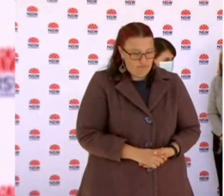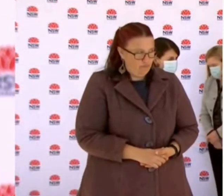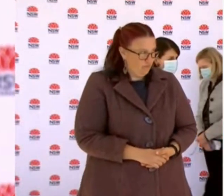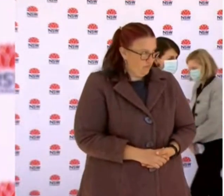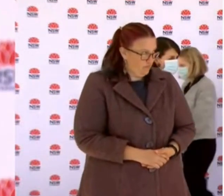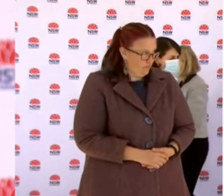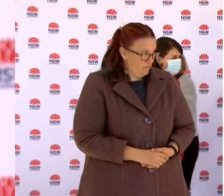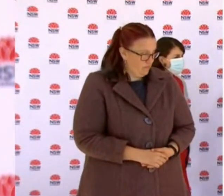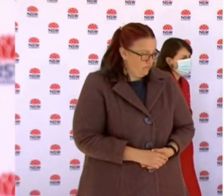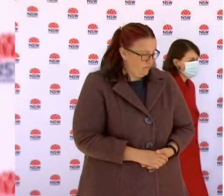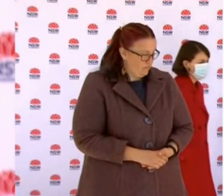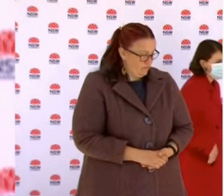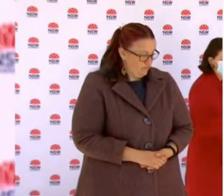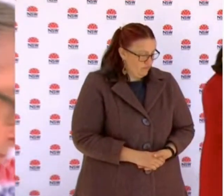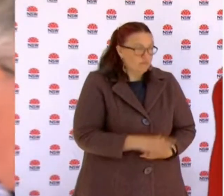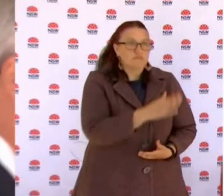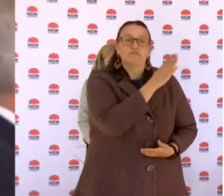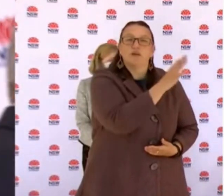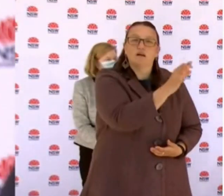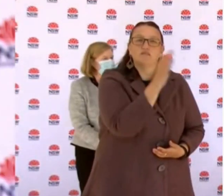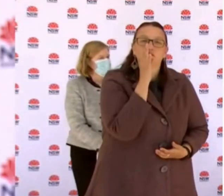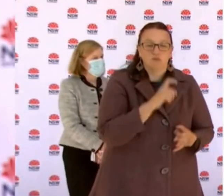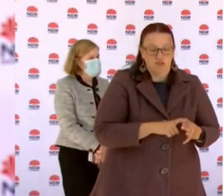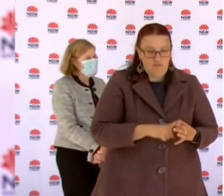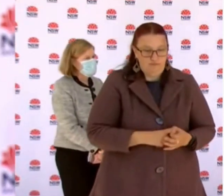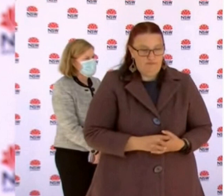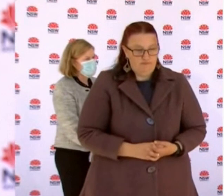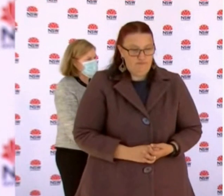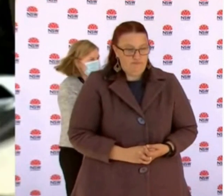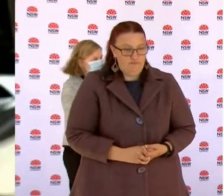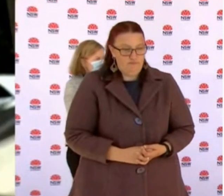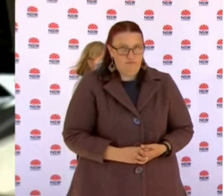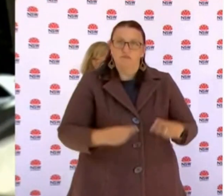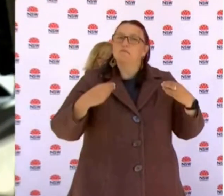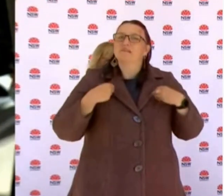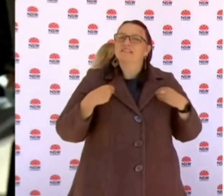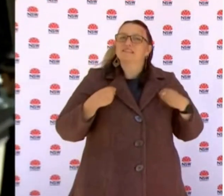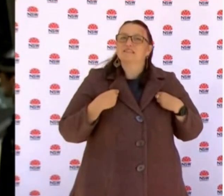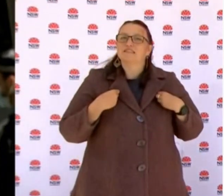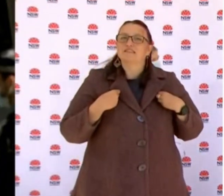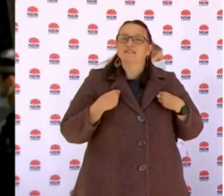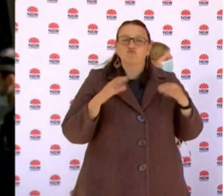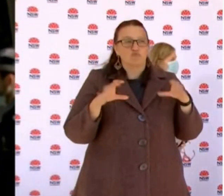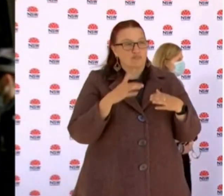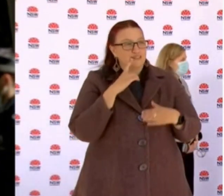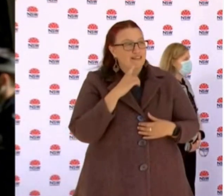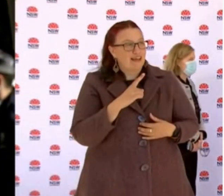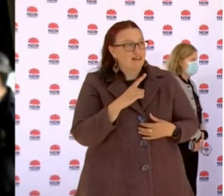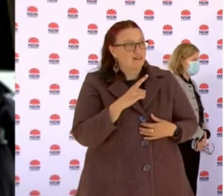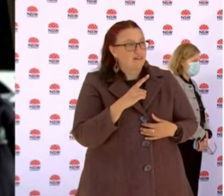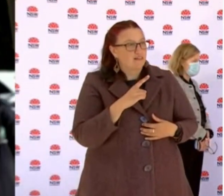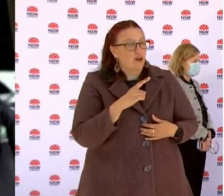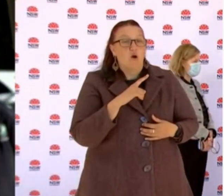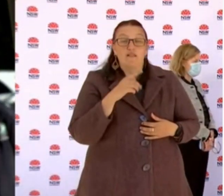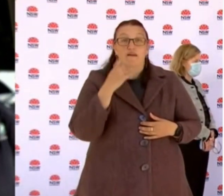business groups have come out today, Premier, saying that it's really up to the states now to honour the 4-phase plan announced